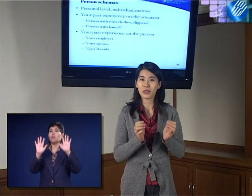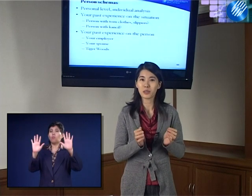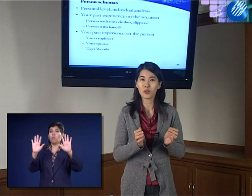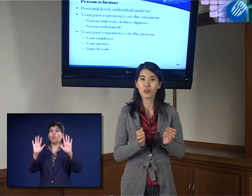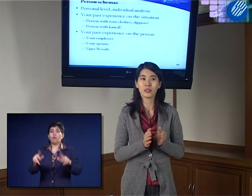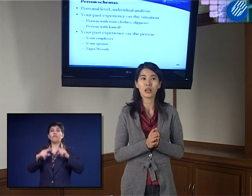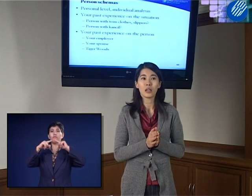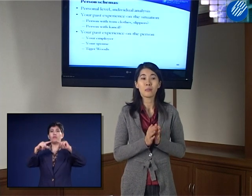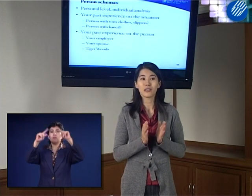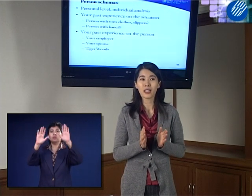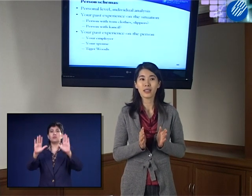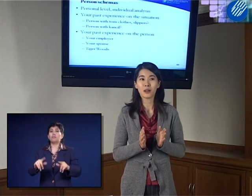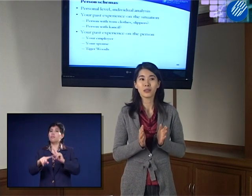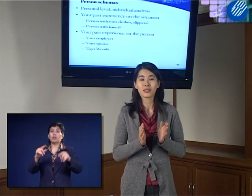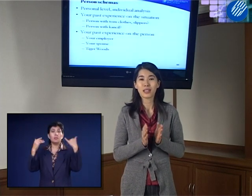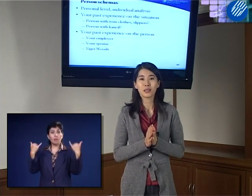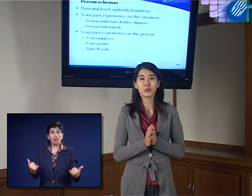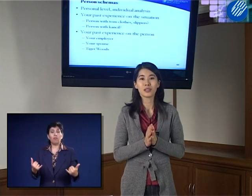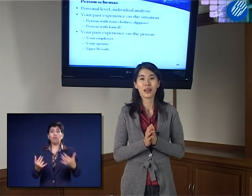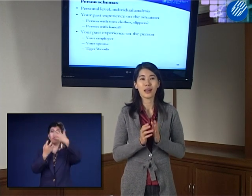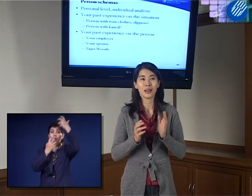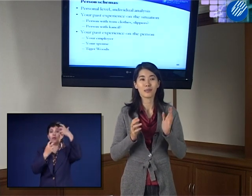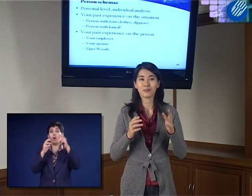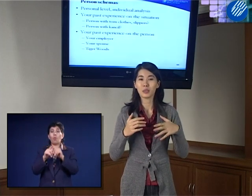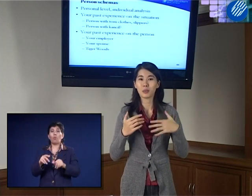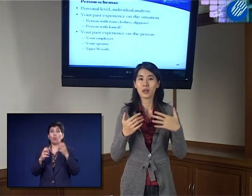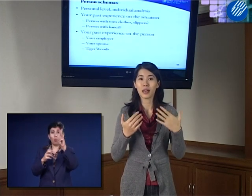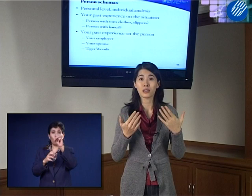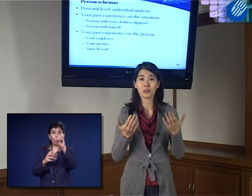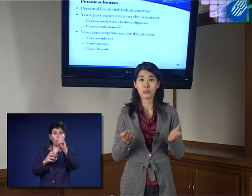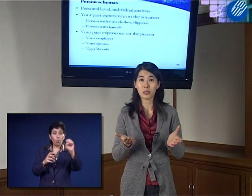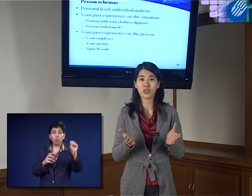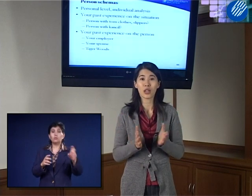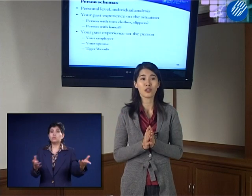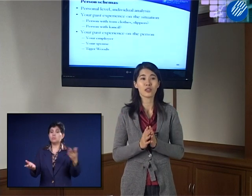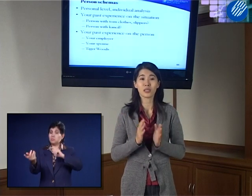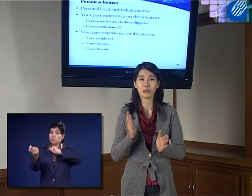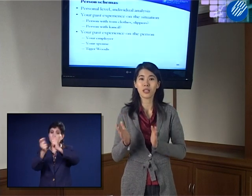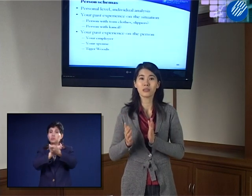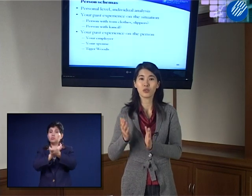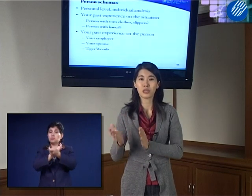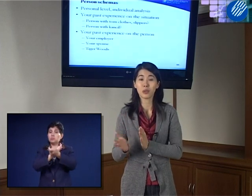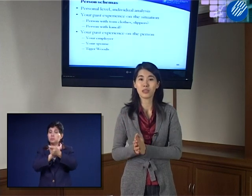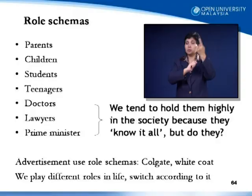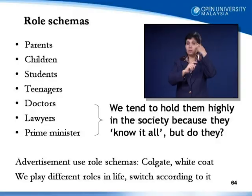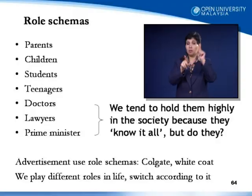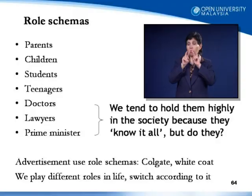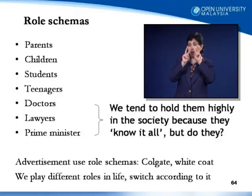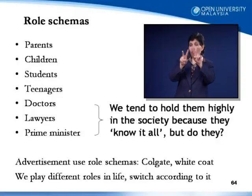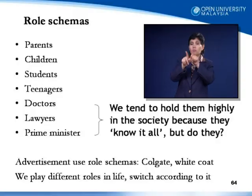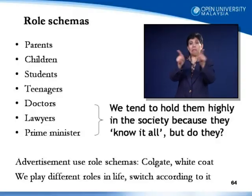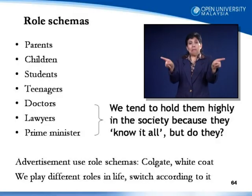as the famous golfer. But right now, Tiger Woods and people has maybe changed the schema to someone